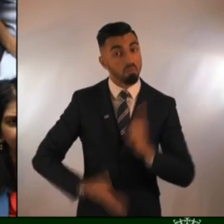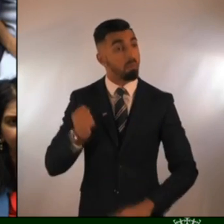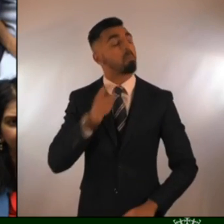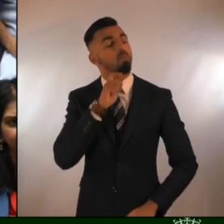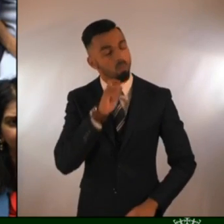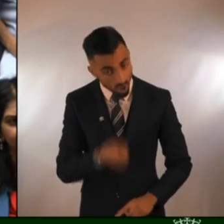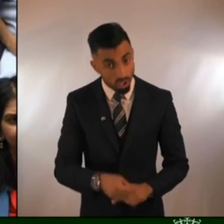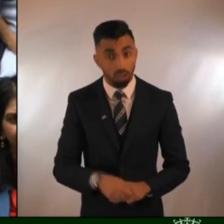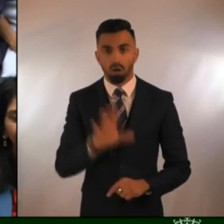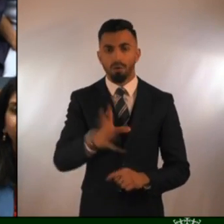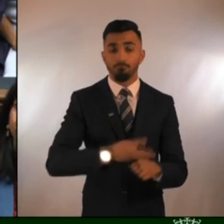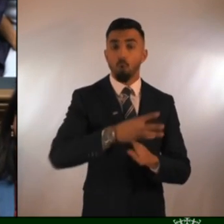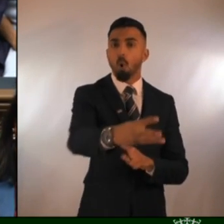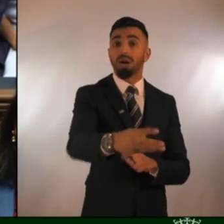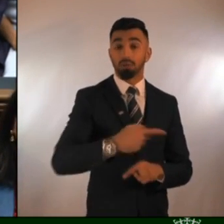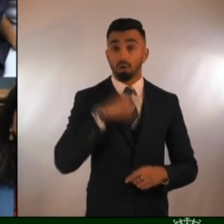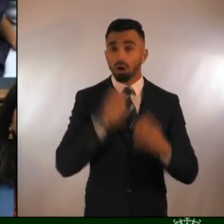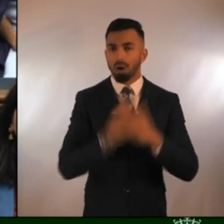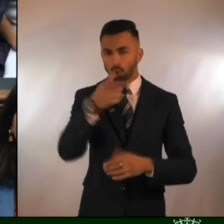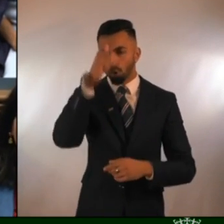the national insurance threshold from